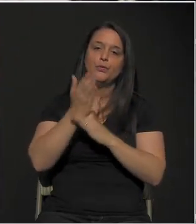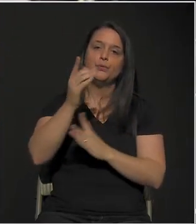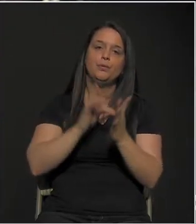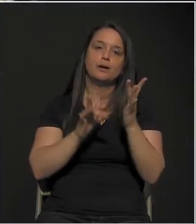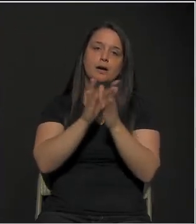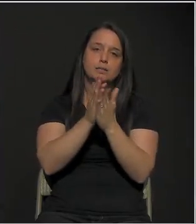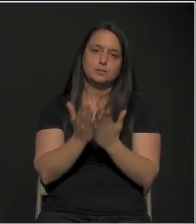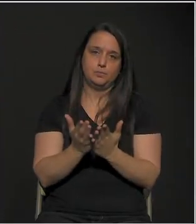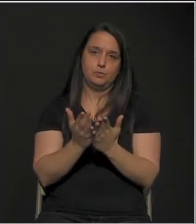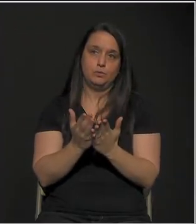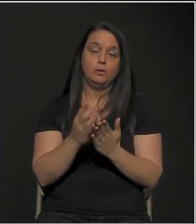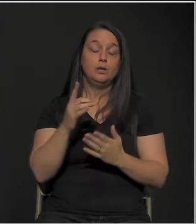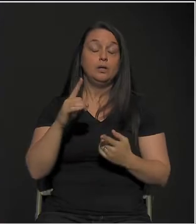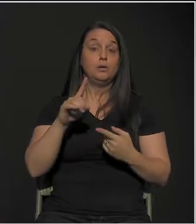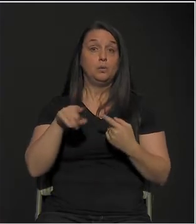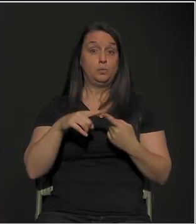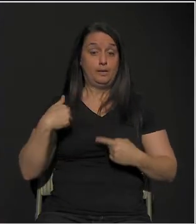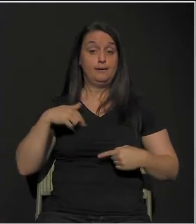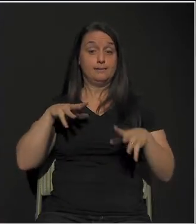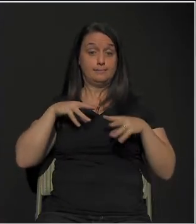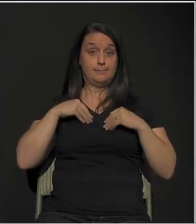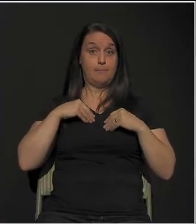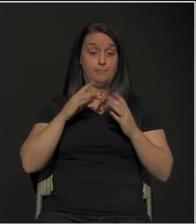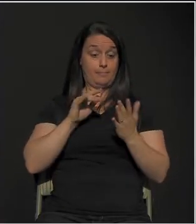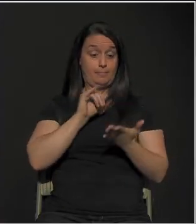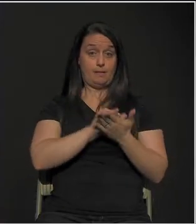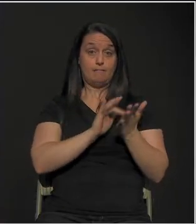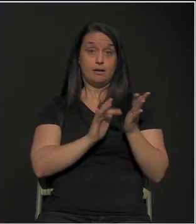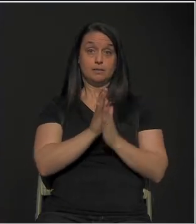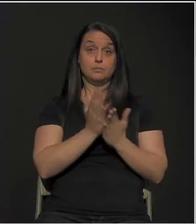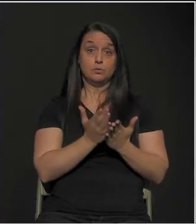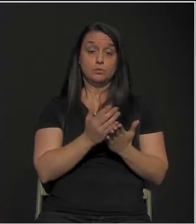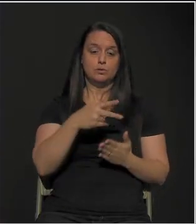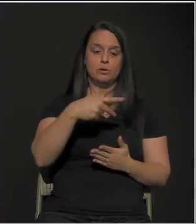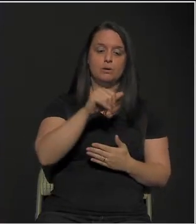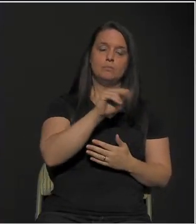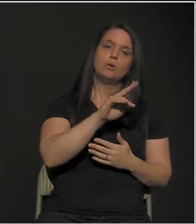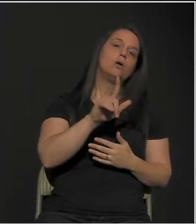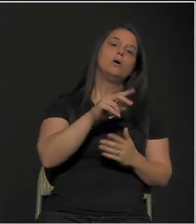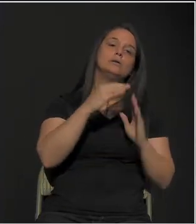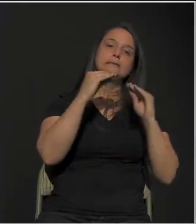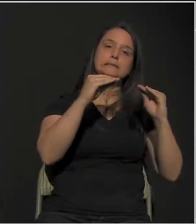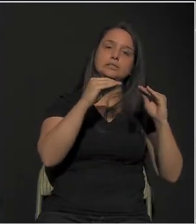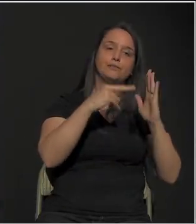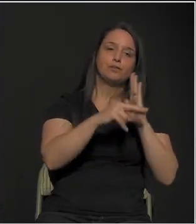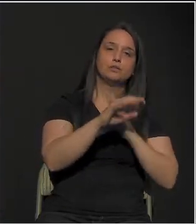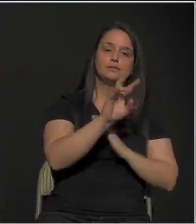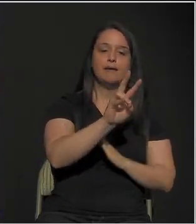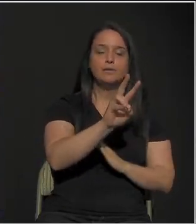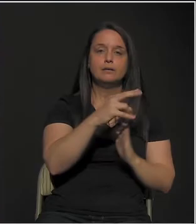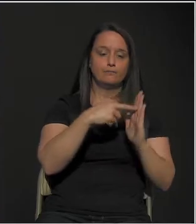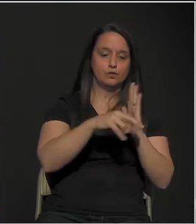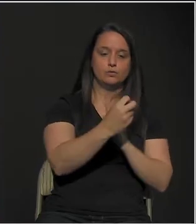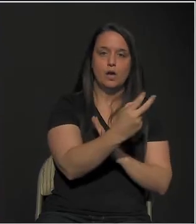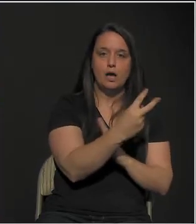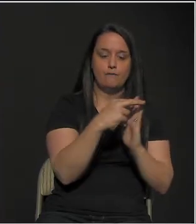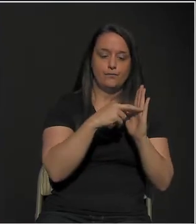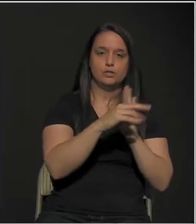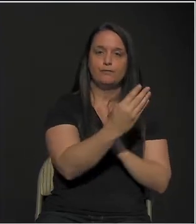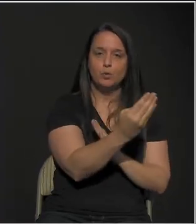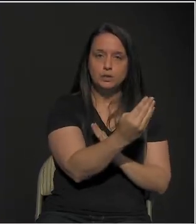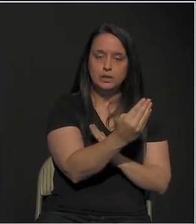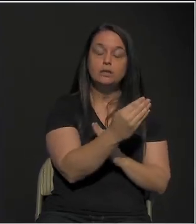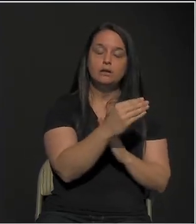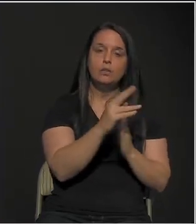we accept and believe that gospel, Paul teaches in verse 7, in verse 12, in verse 14, that the